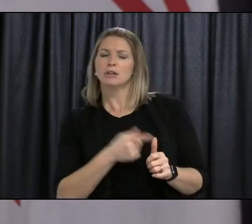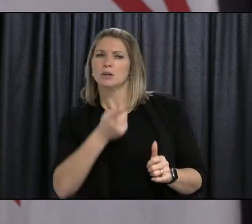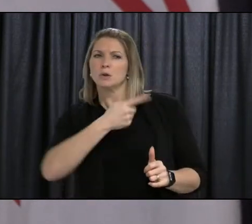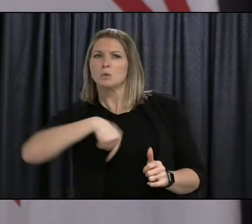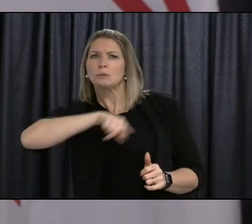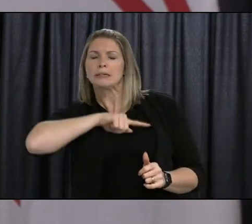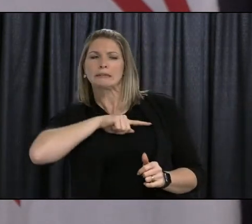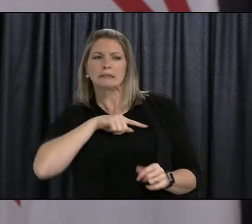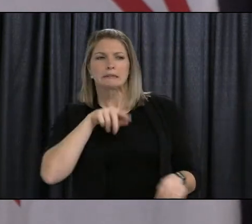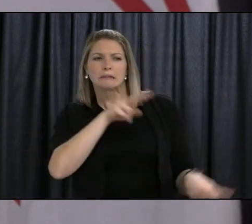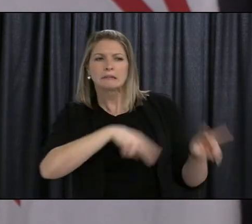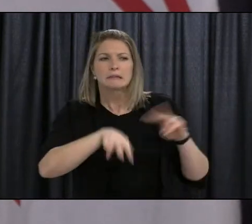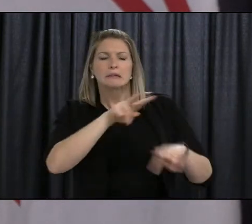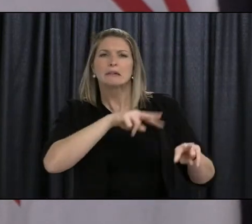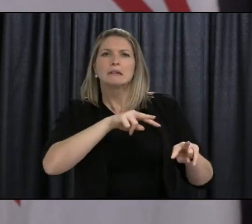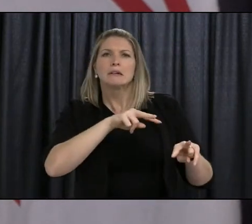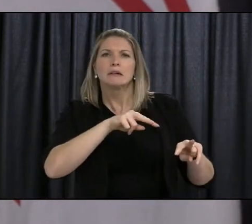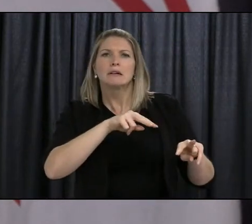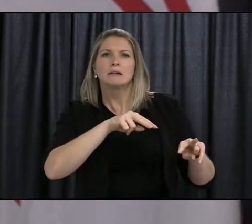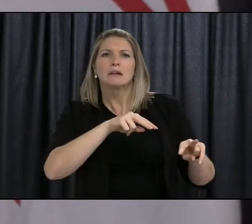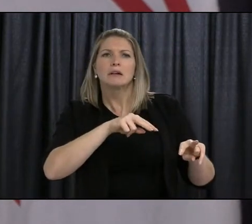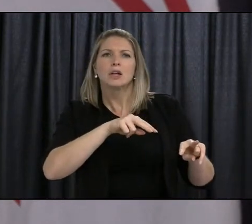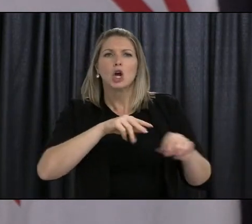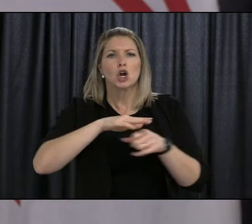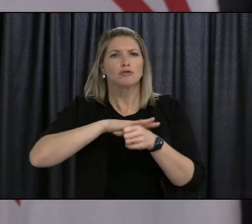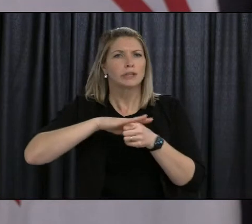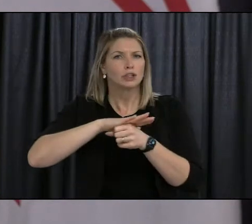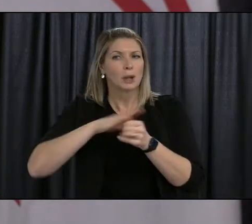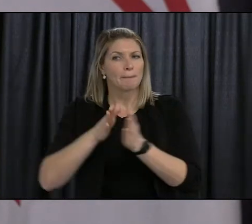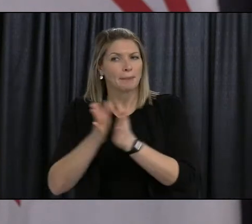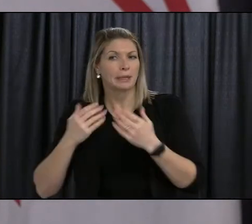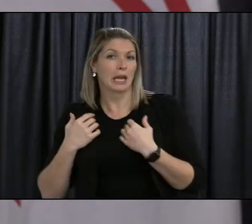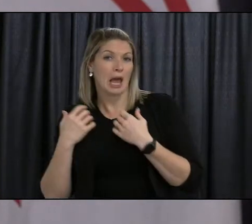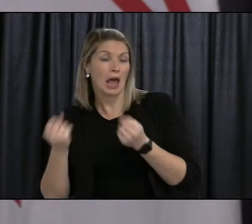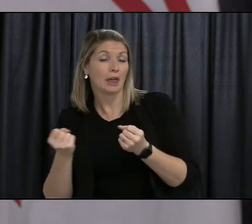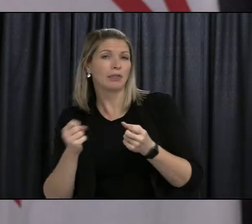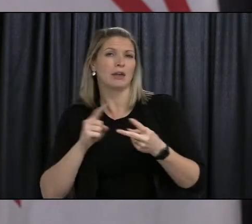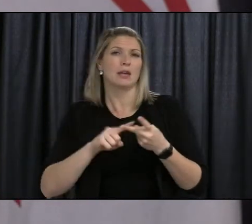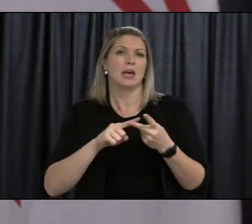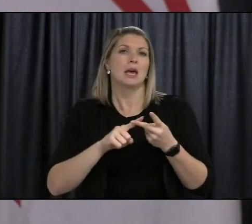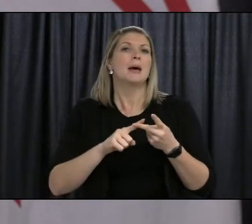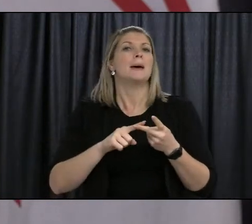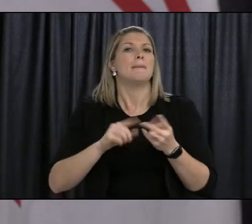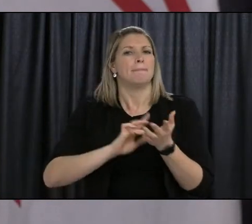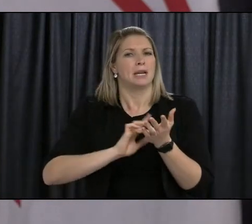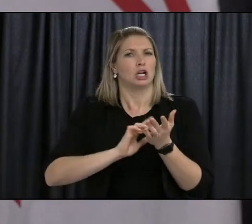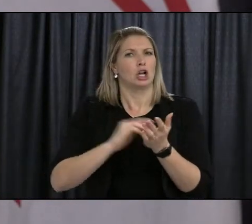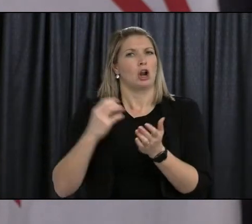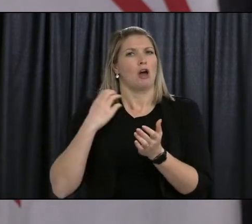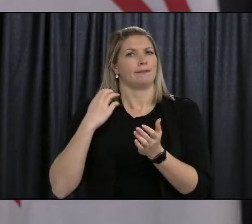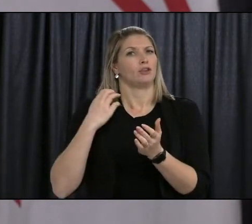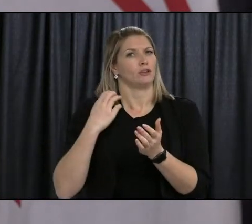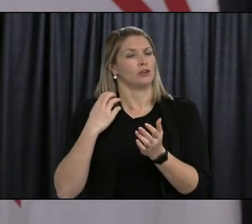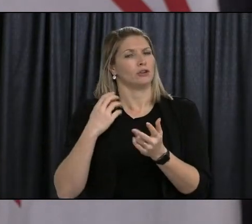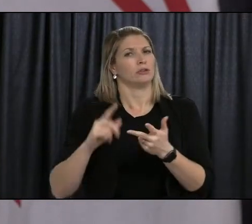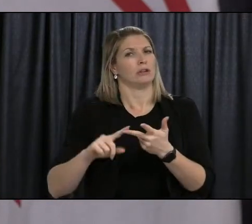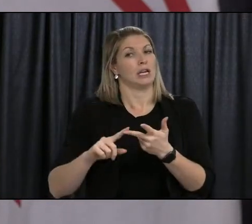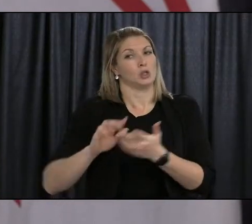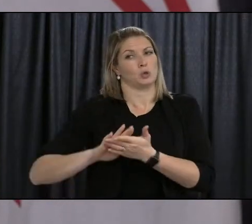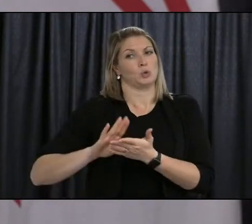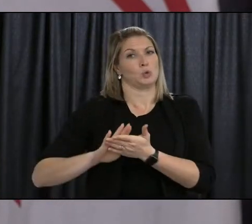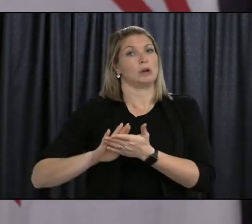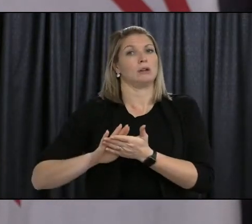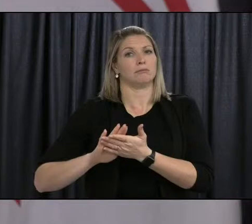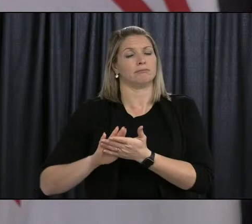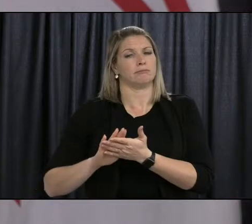there on the part of the regional public health staff and the medical officer of health to determine, there may be